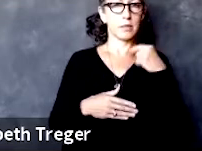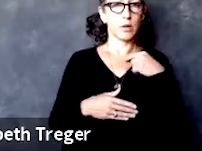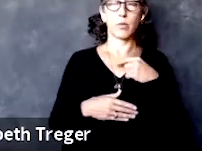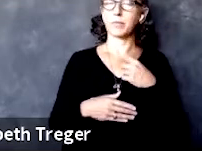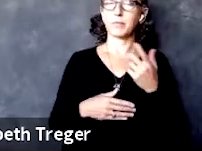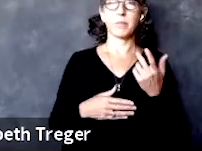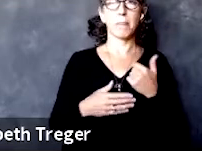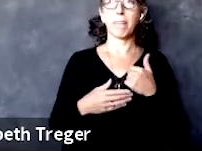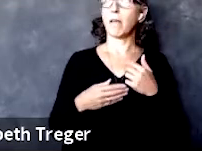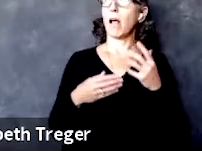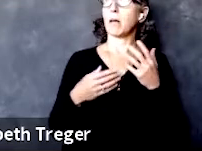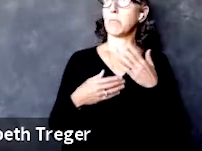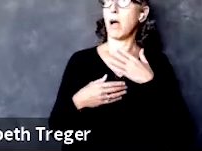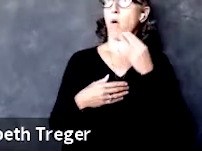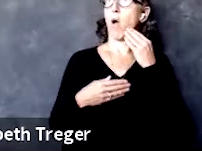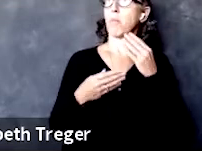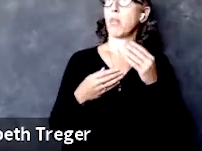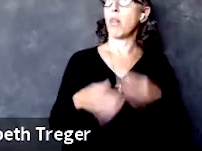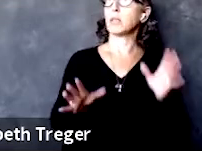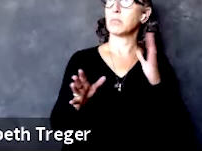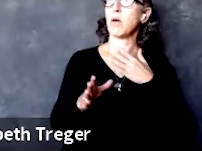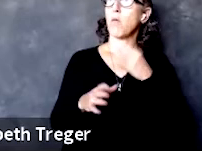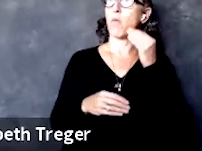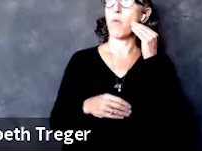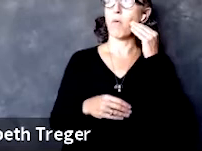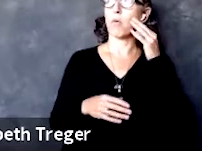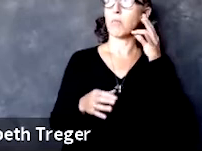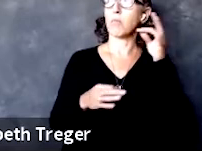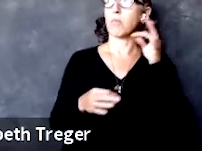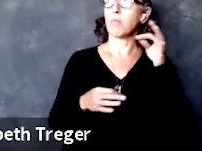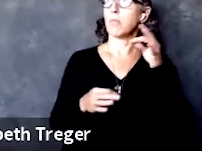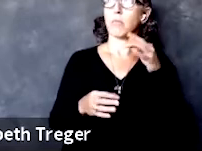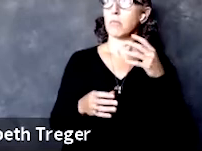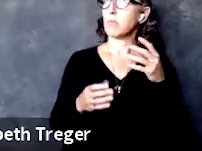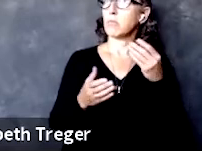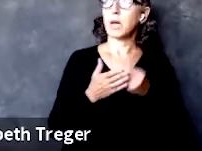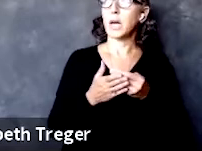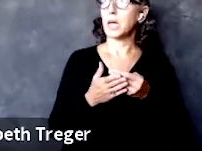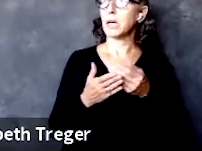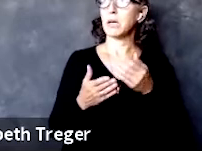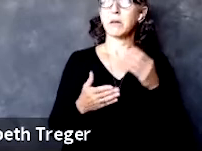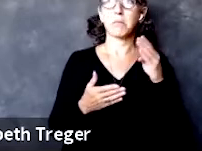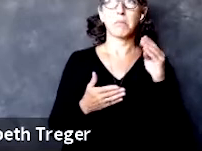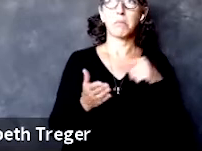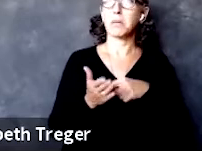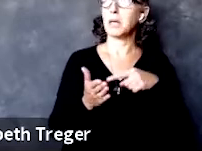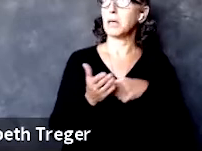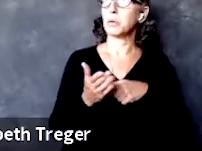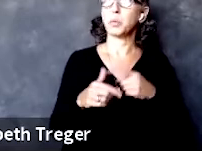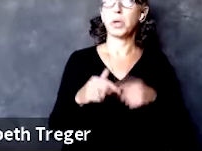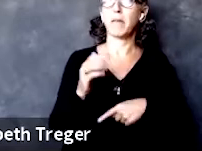you've lost your home, you want to share that has occurred. You want to share what bills you can't pay, if that's the possibility.